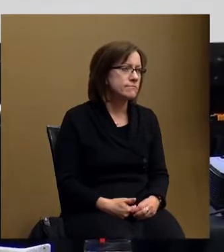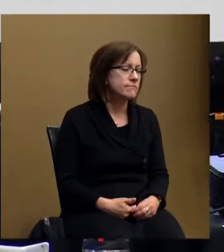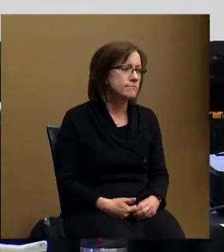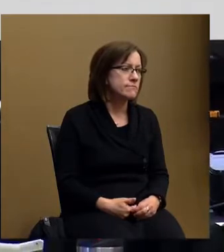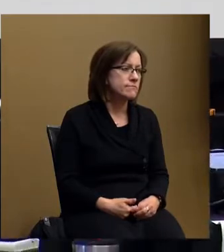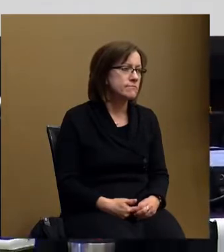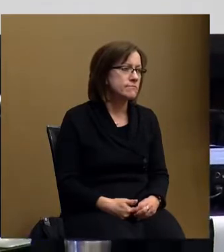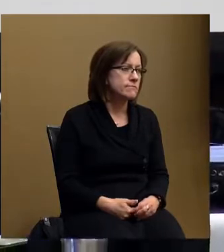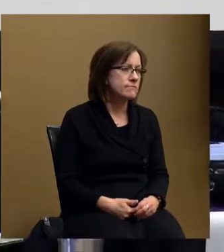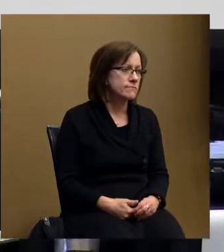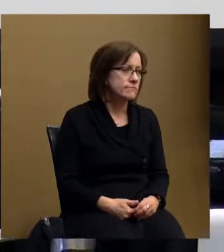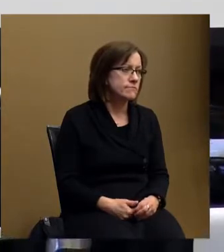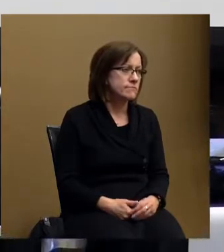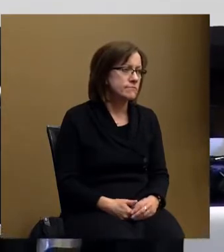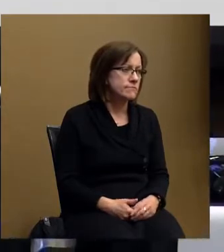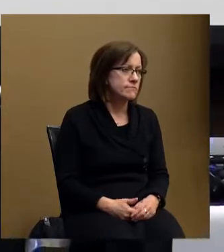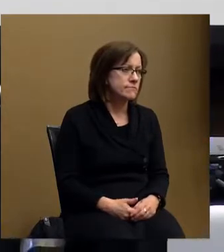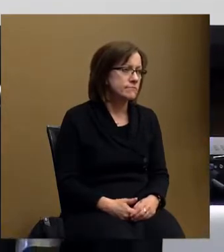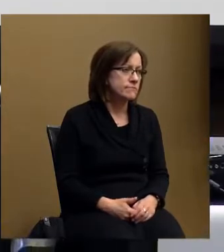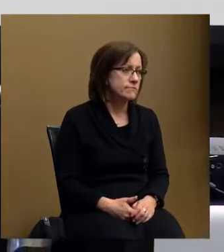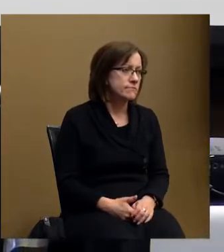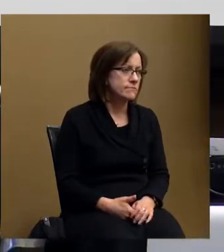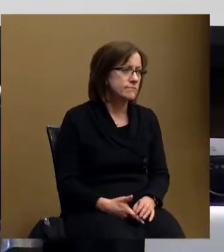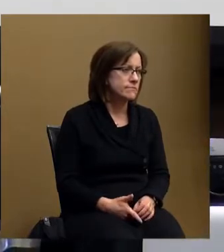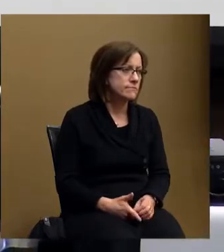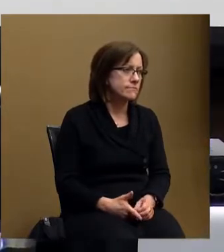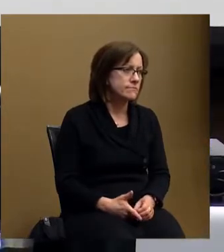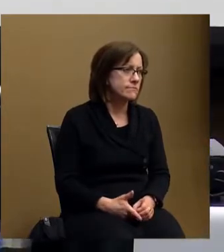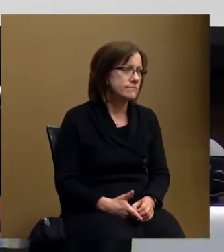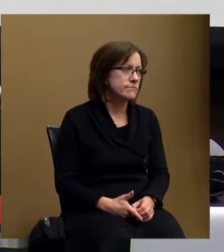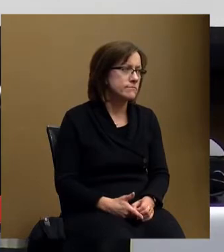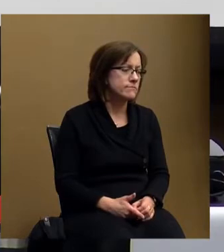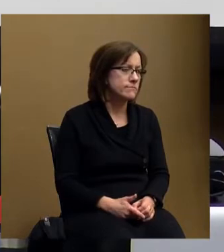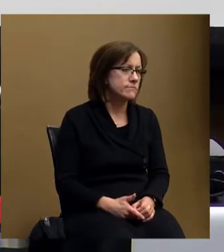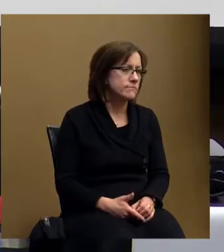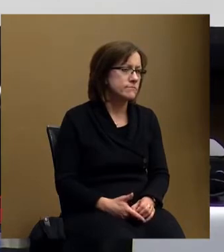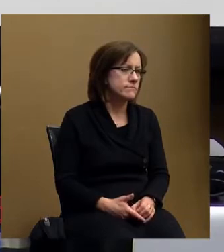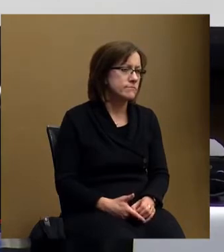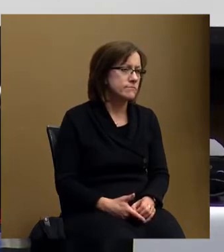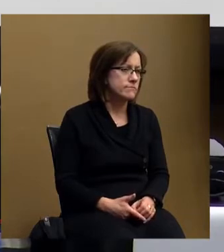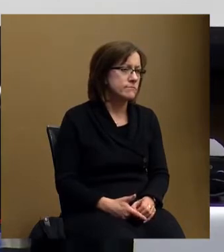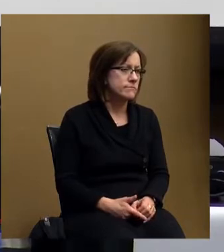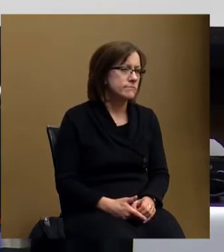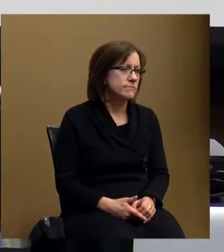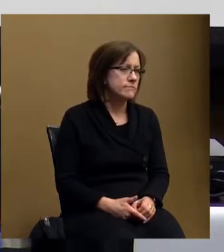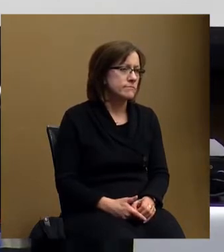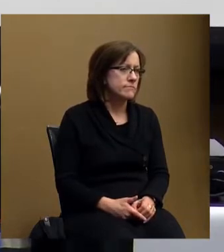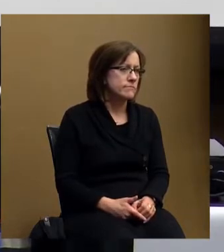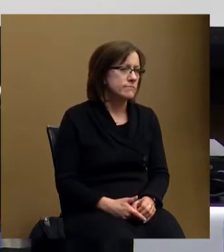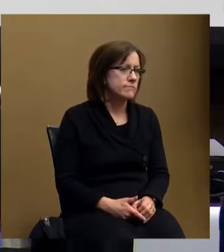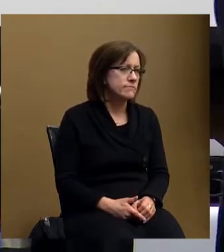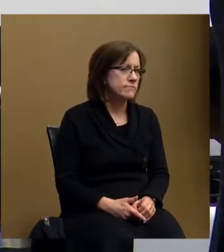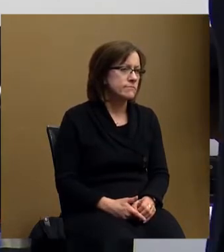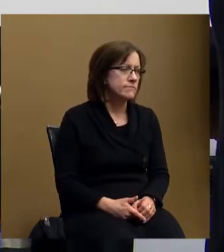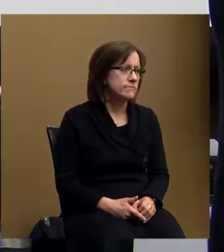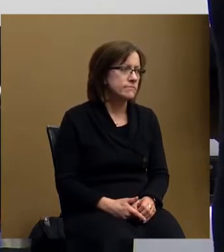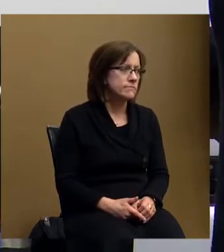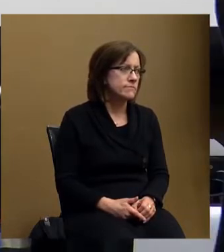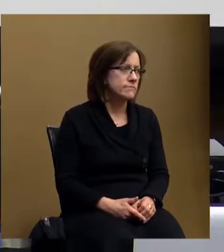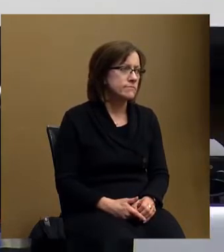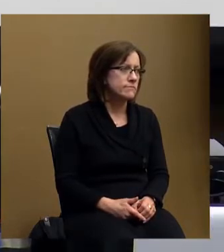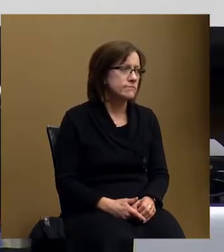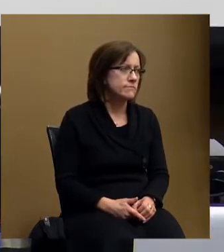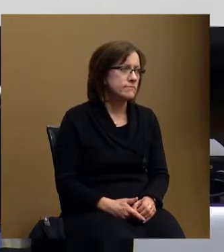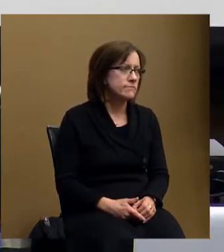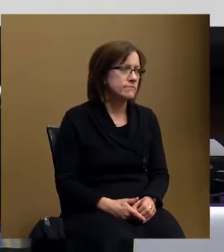Once you decide on that person, that child, I want you to think about,